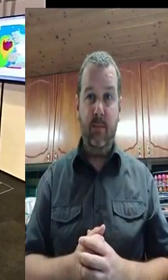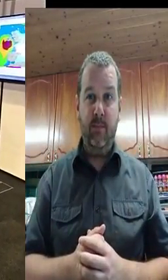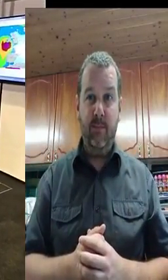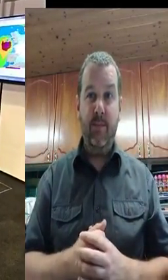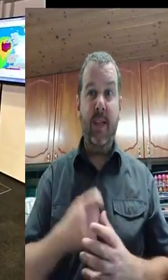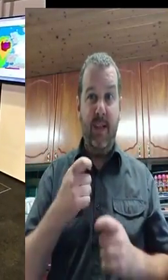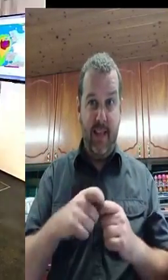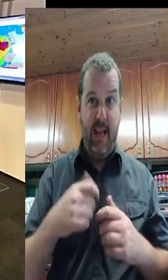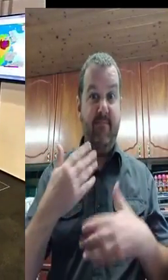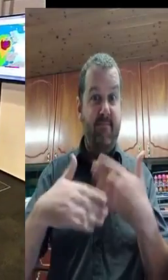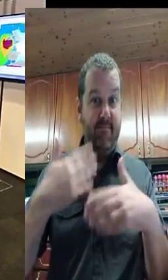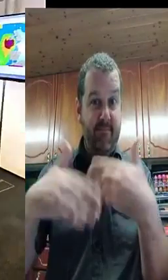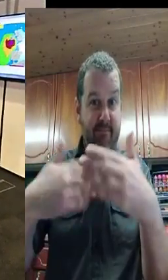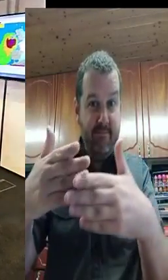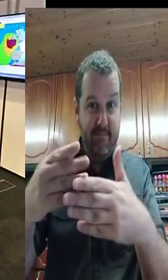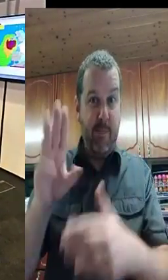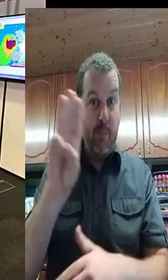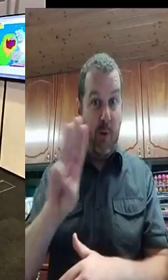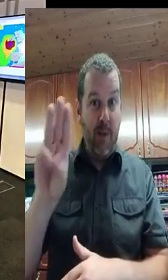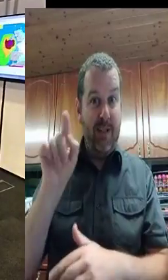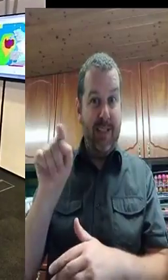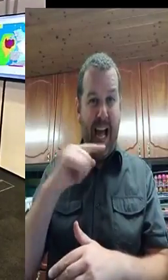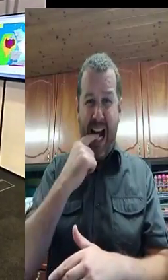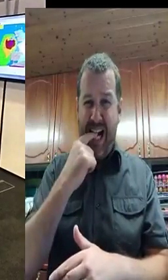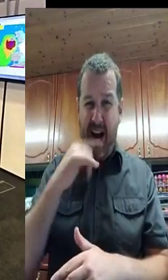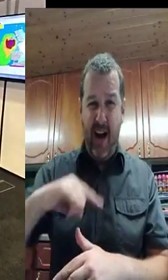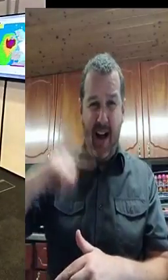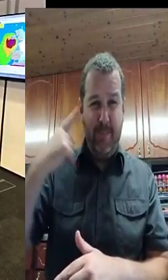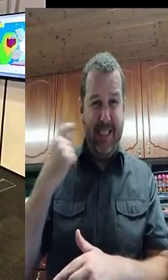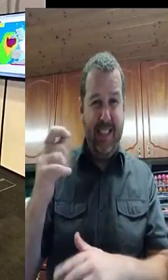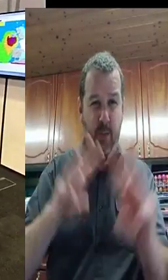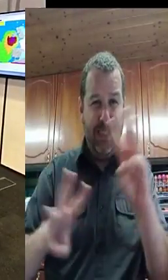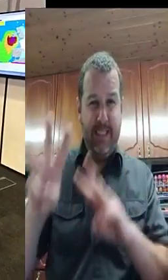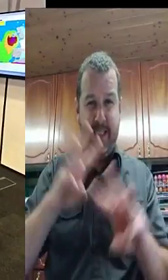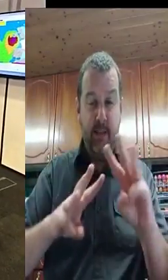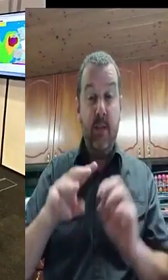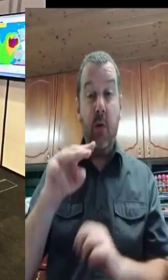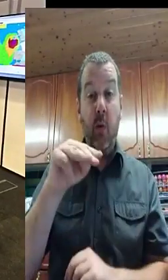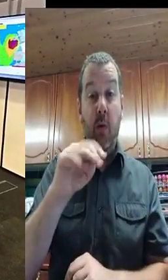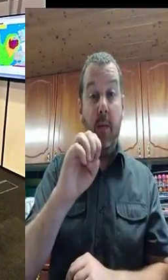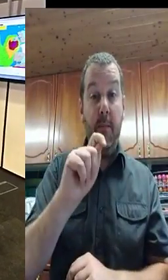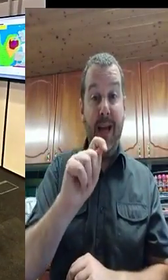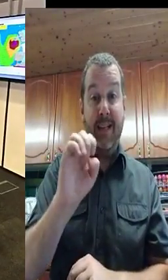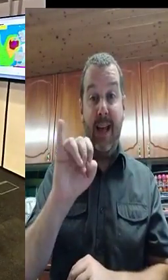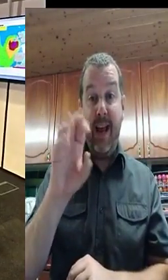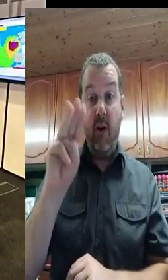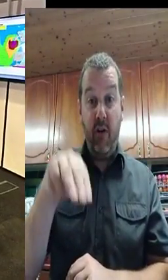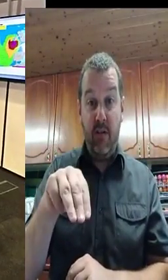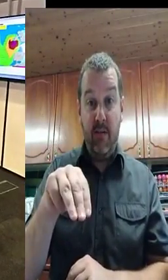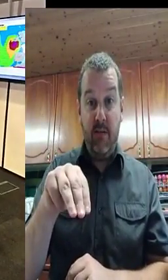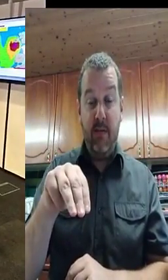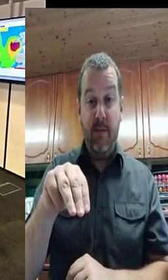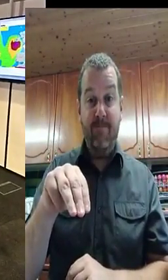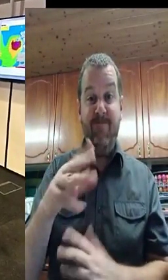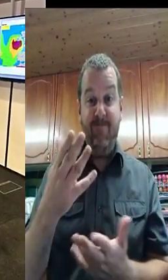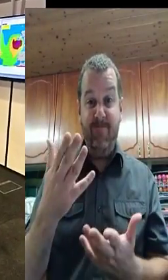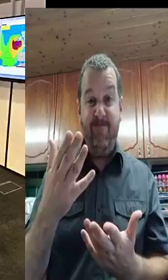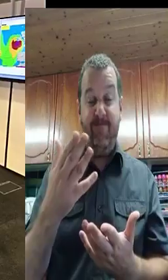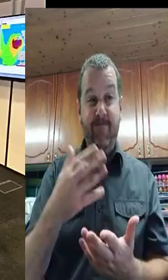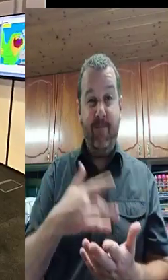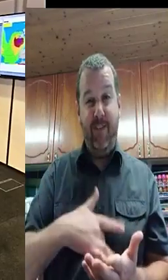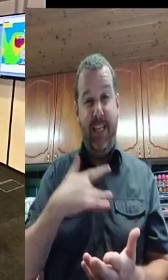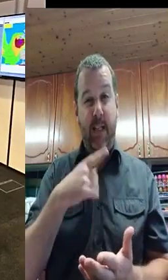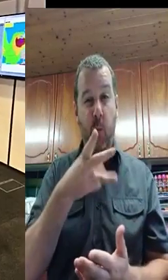Wexford. So, that's why, as Sean said, we've extended our status red warnings this morning to include